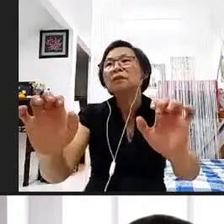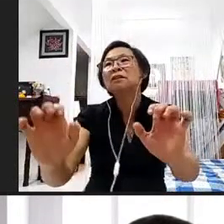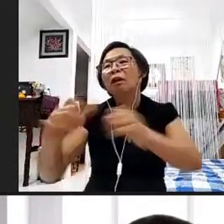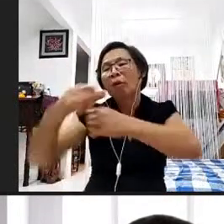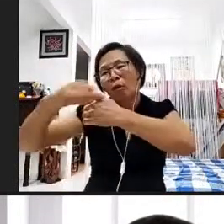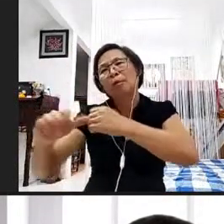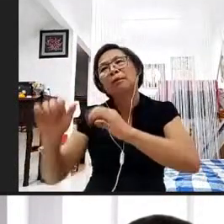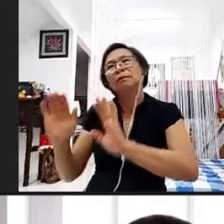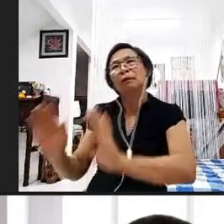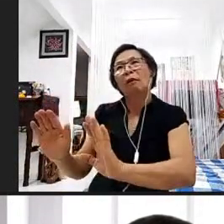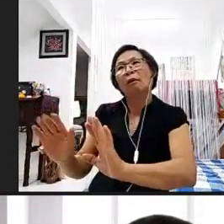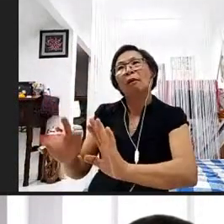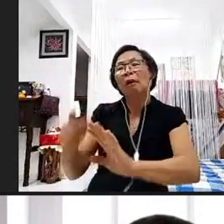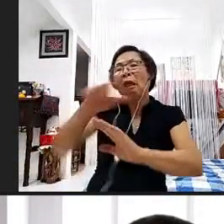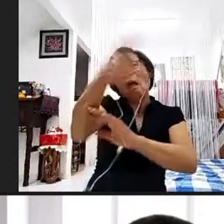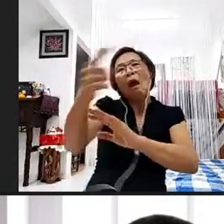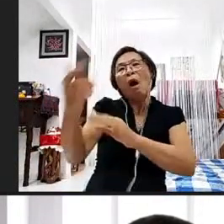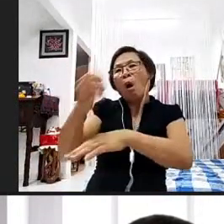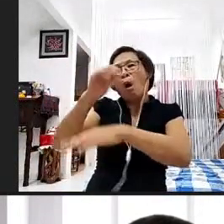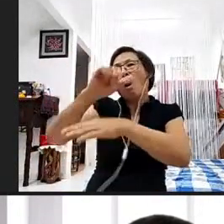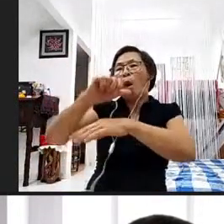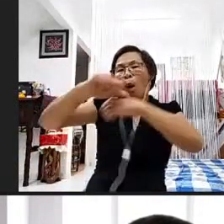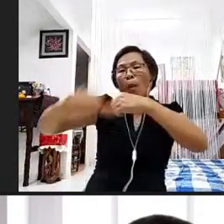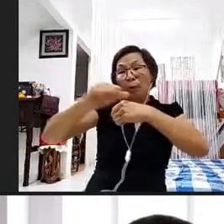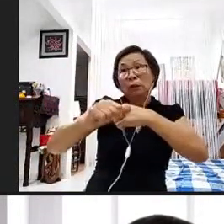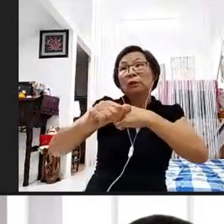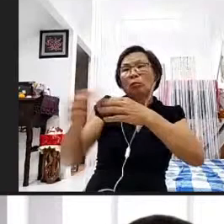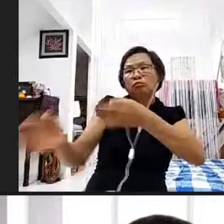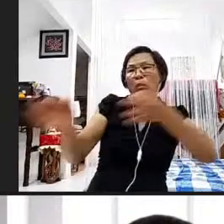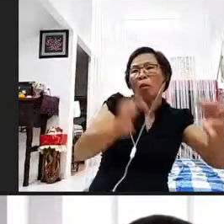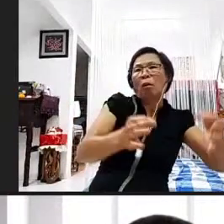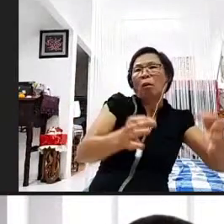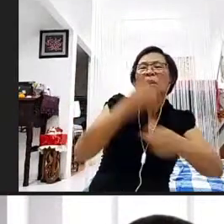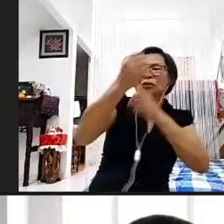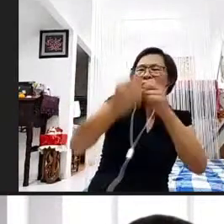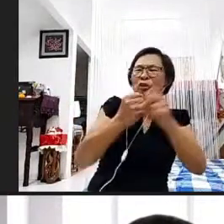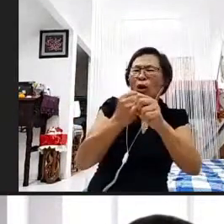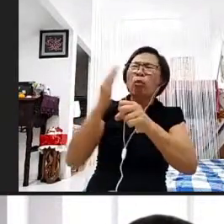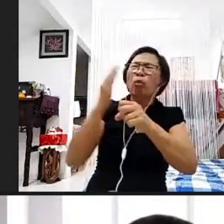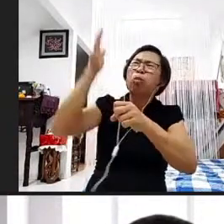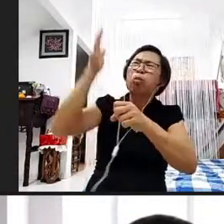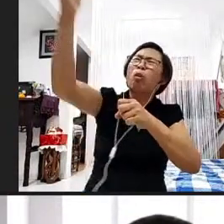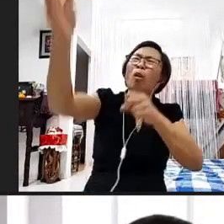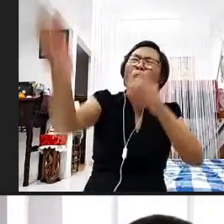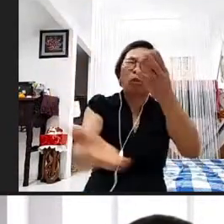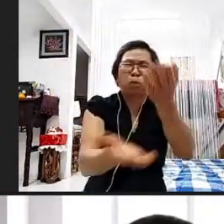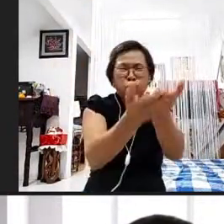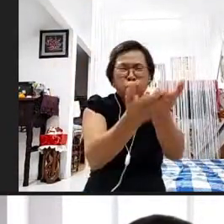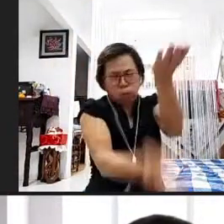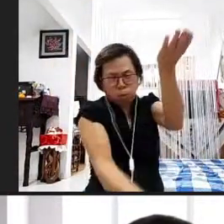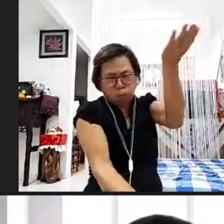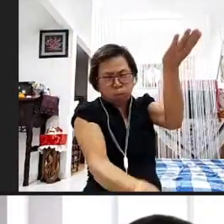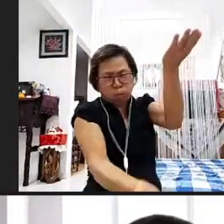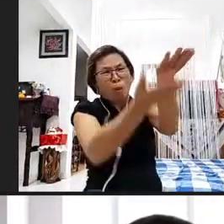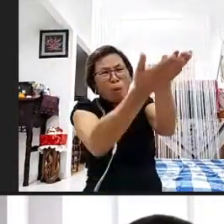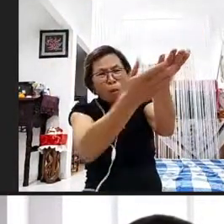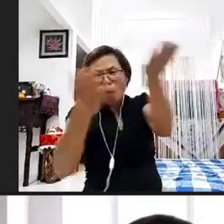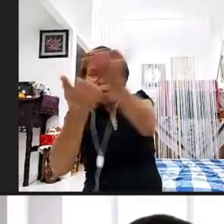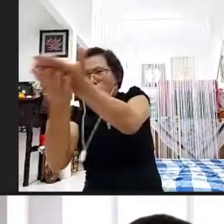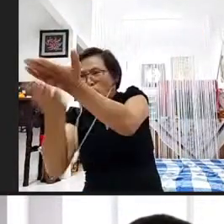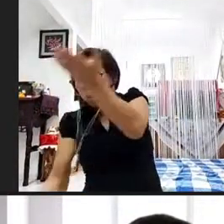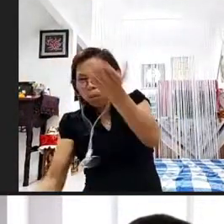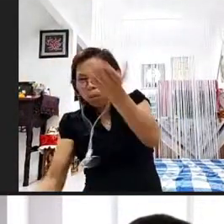operations. So in years to come, there will be a lot of backlog for these